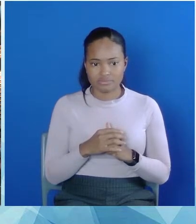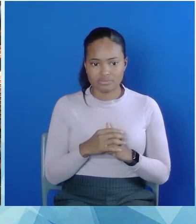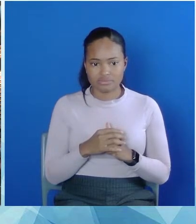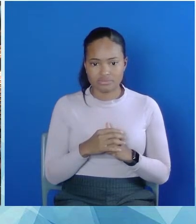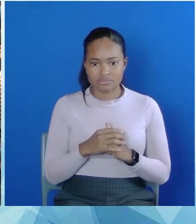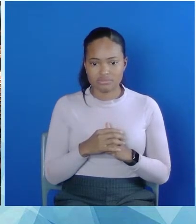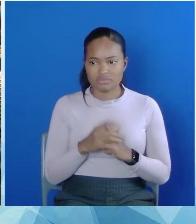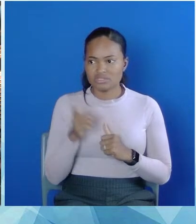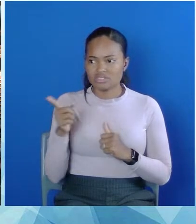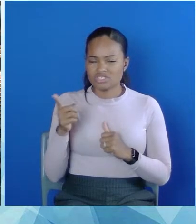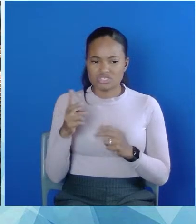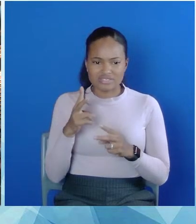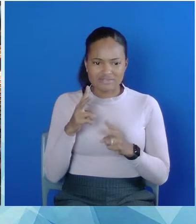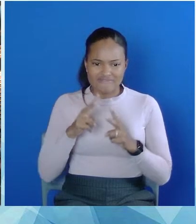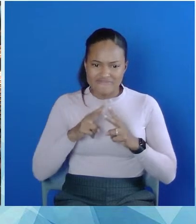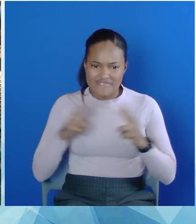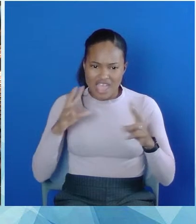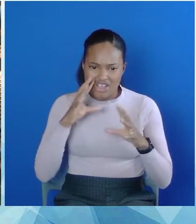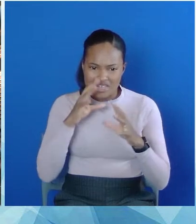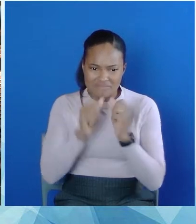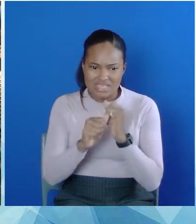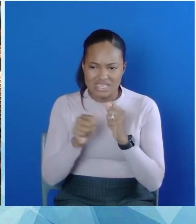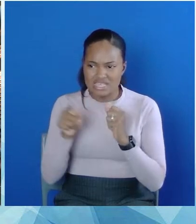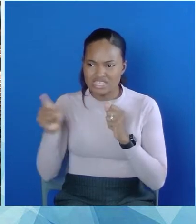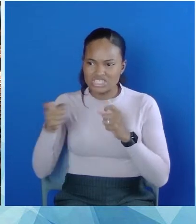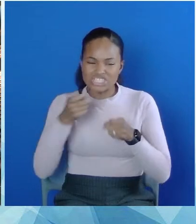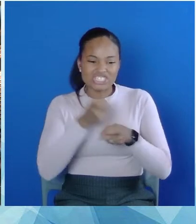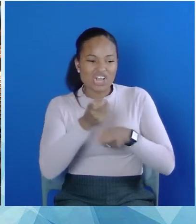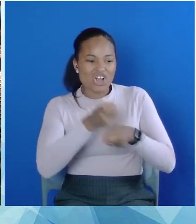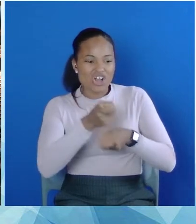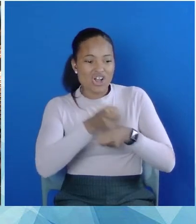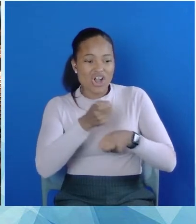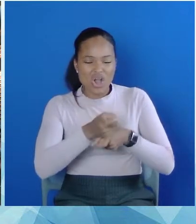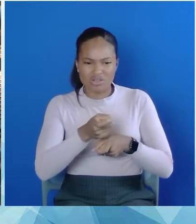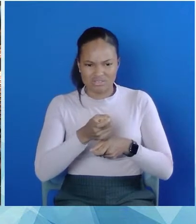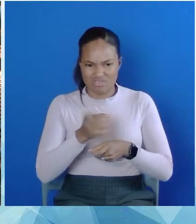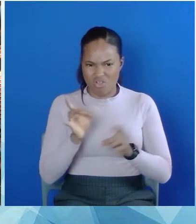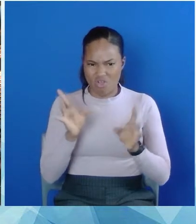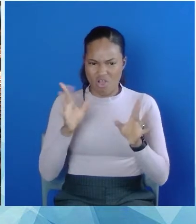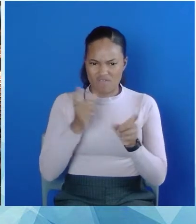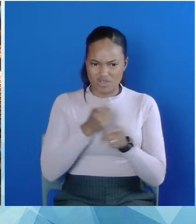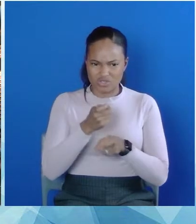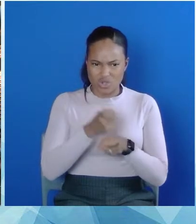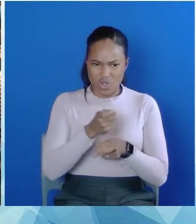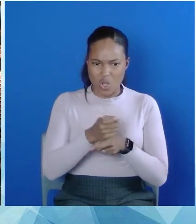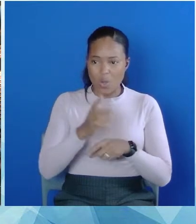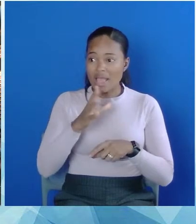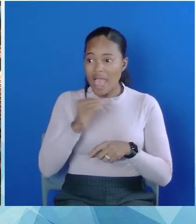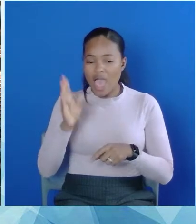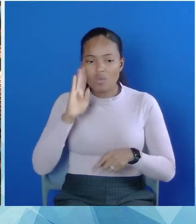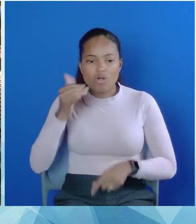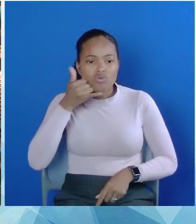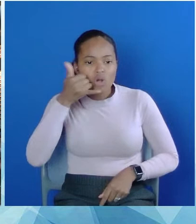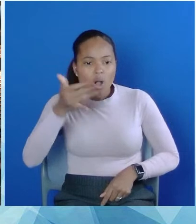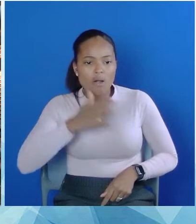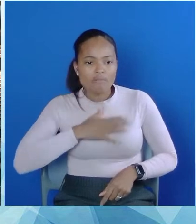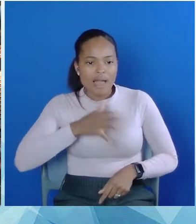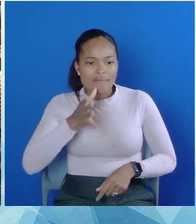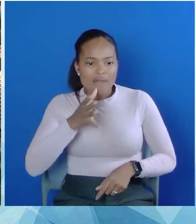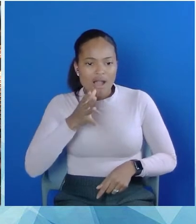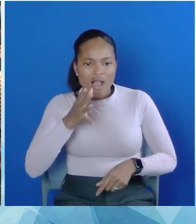She's very mean. She tells bad jokes to my friends, and she calls my mom for nothing. But yet she's not in